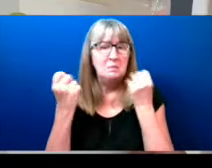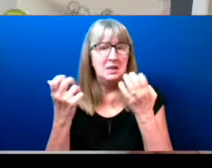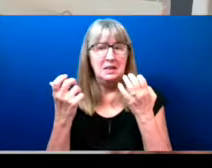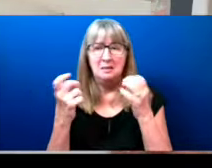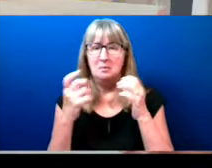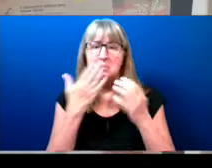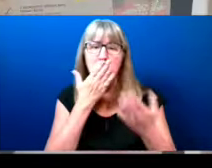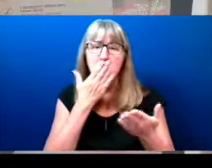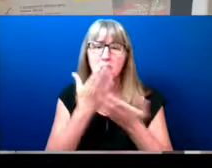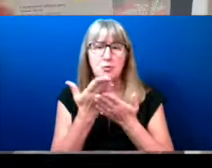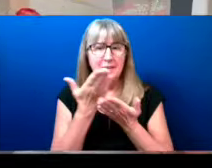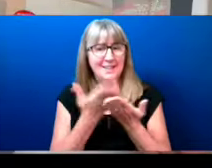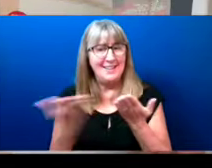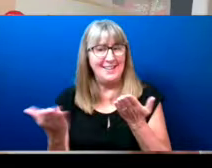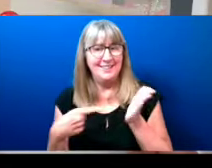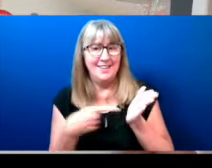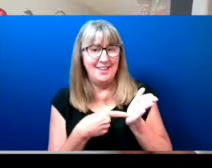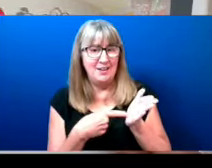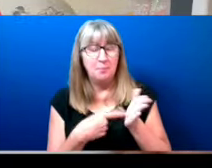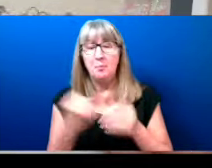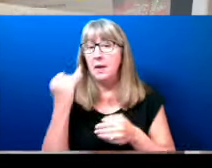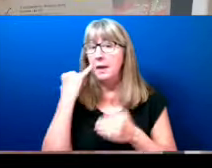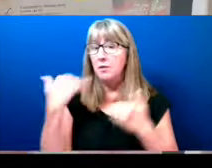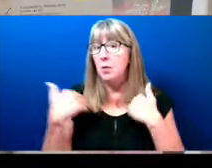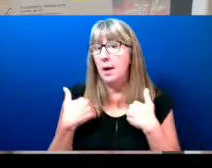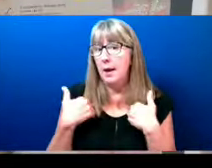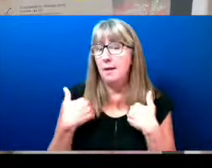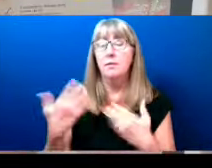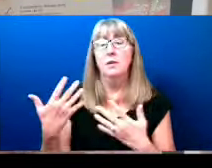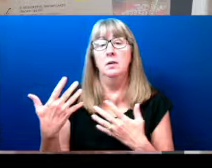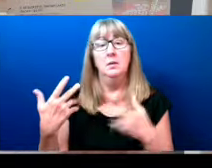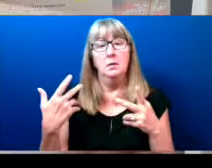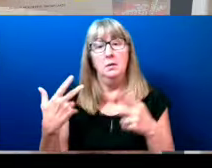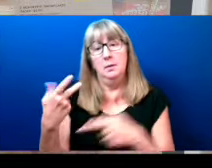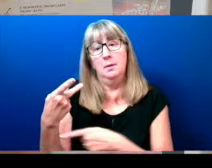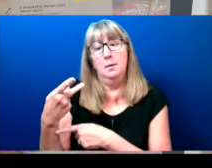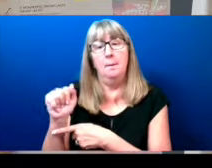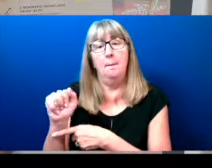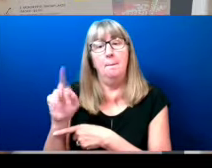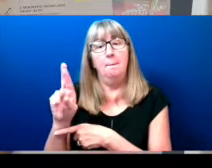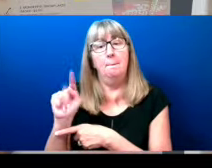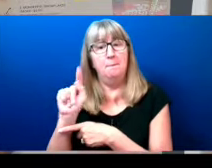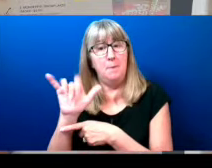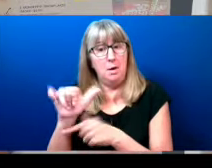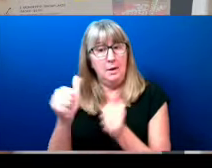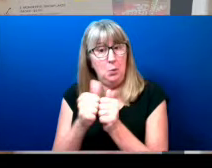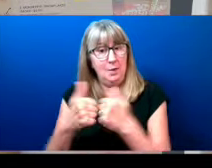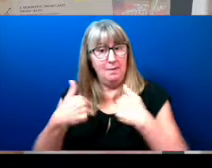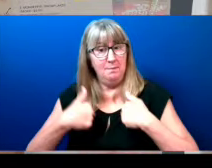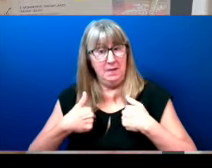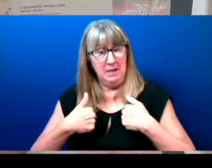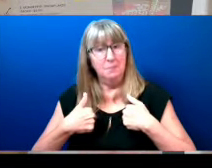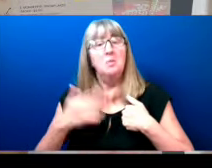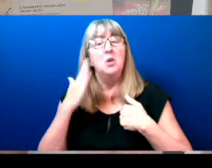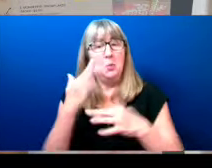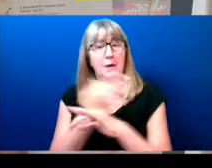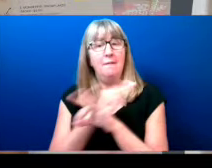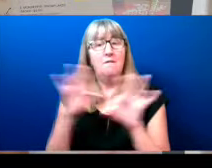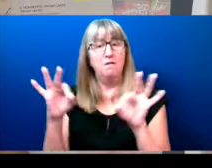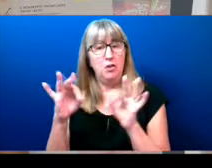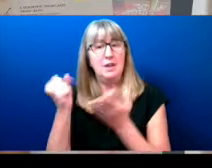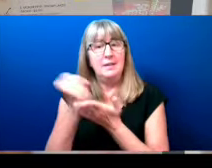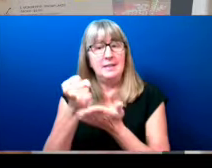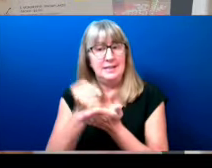So lots of good items. And if you host a party, then you'll get this in your words set for